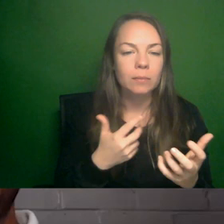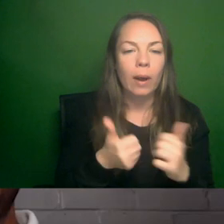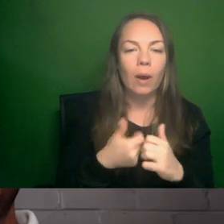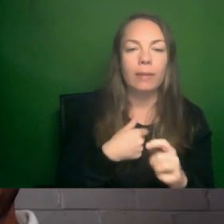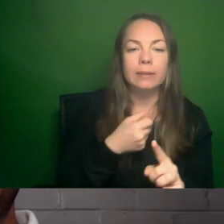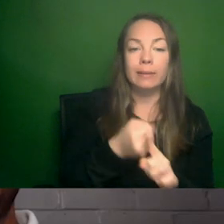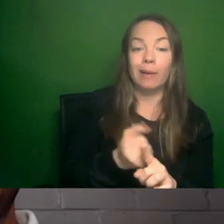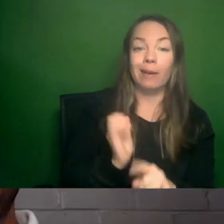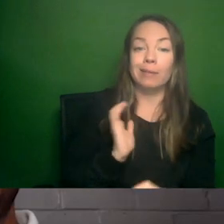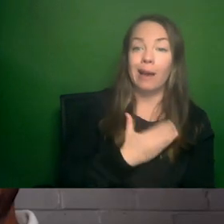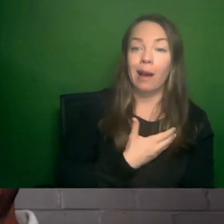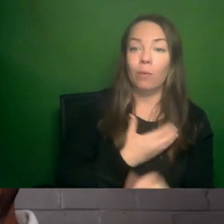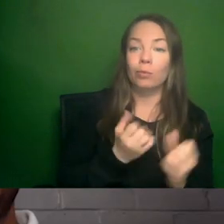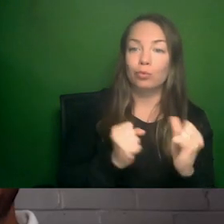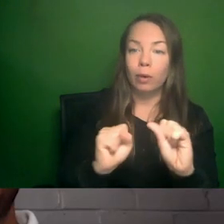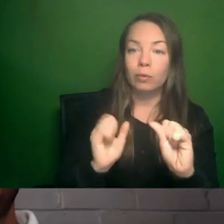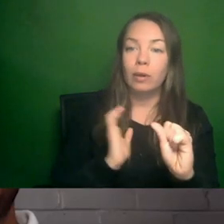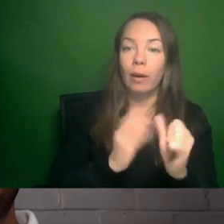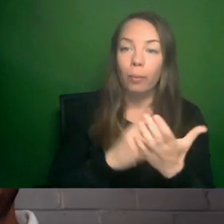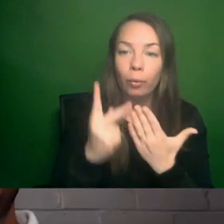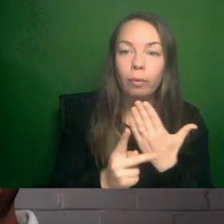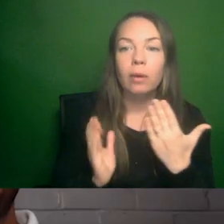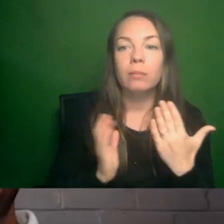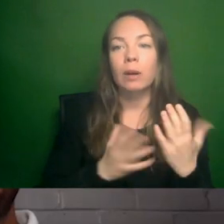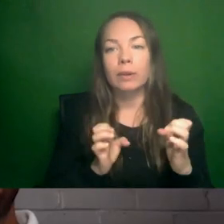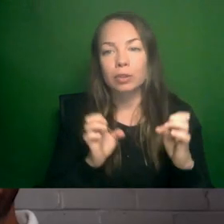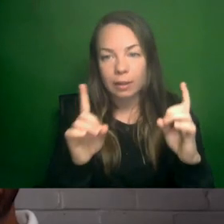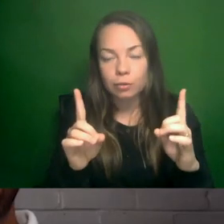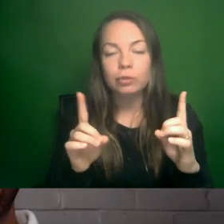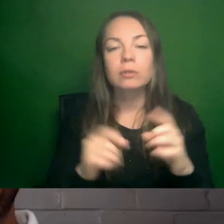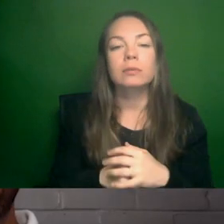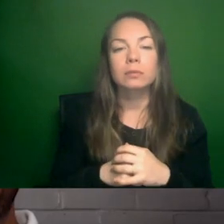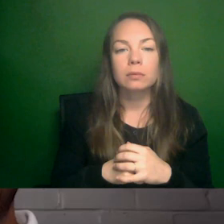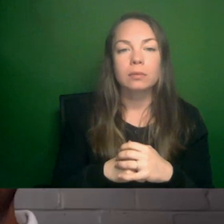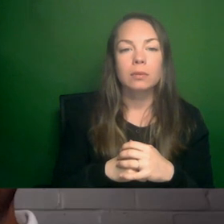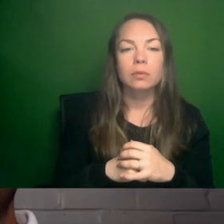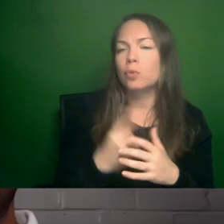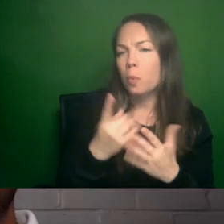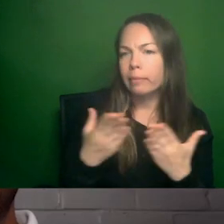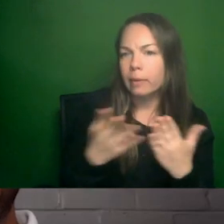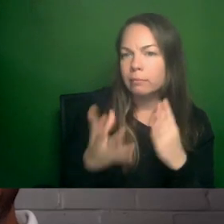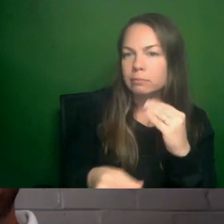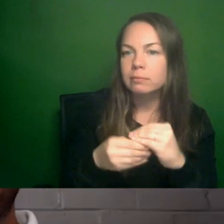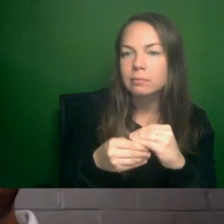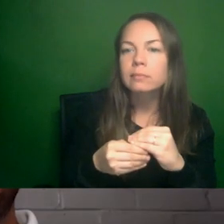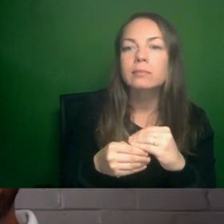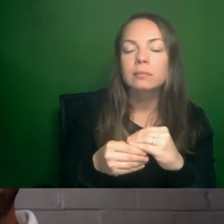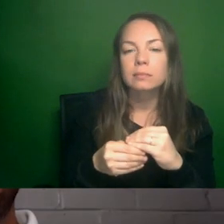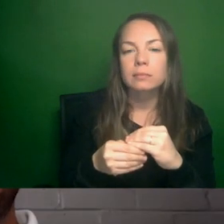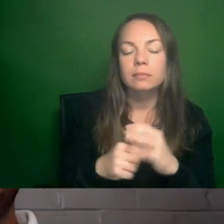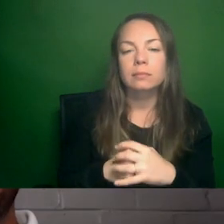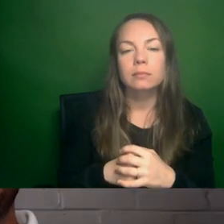impact our strategy, our programs, our education work? And I think just one thing to add right there